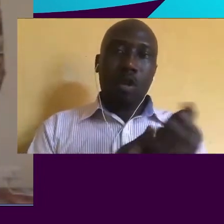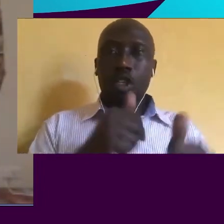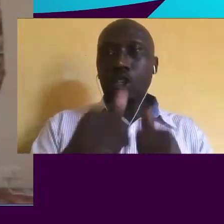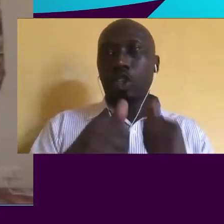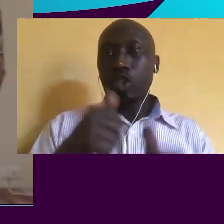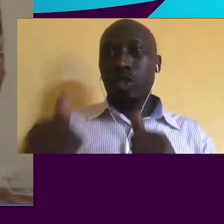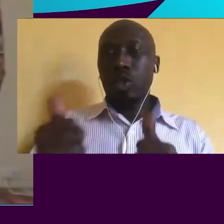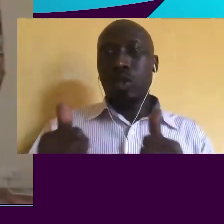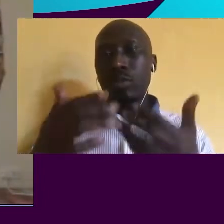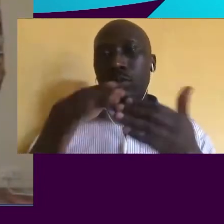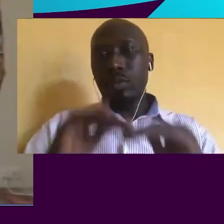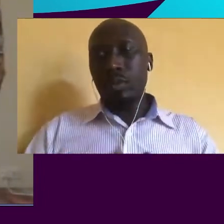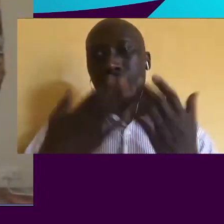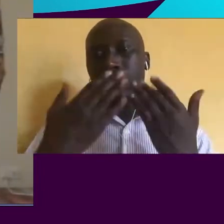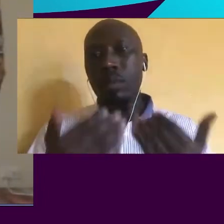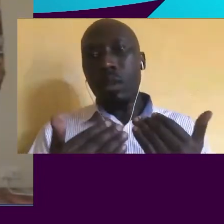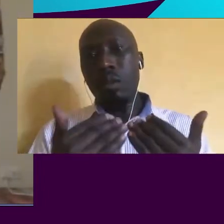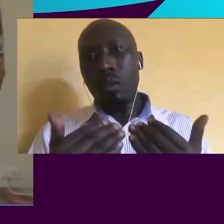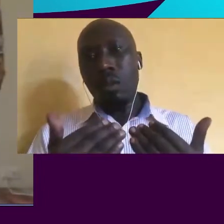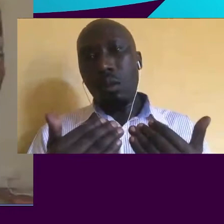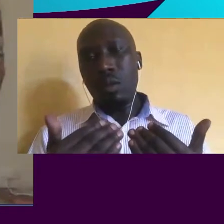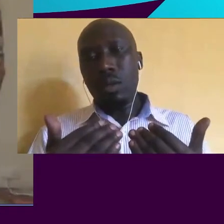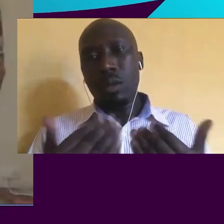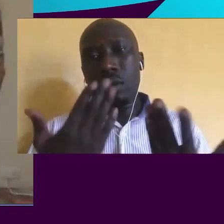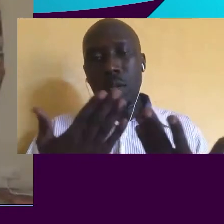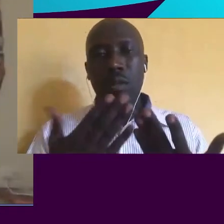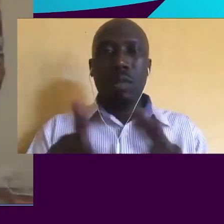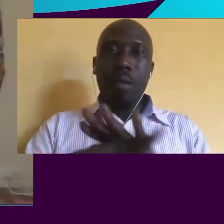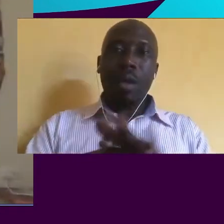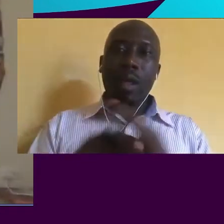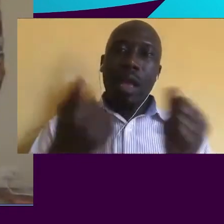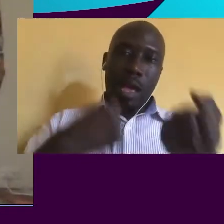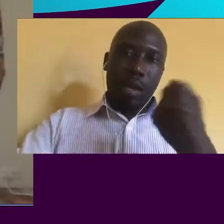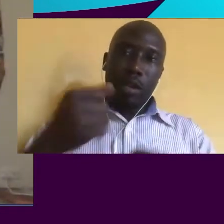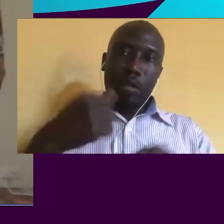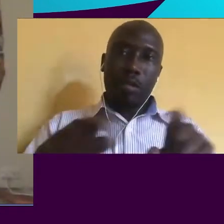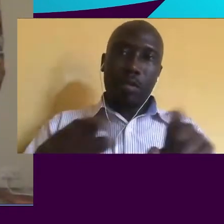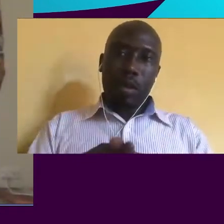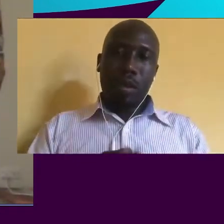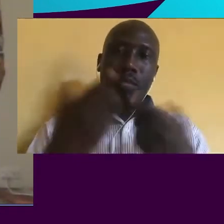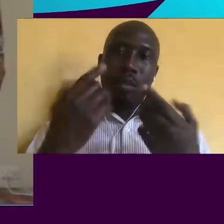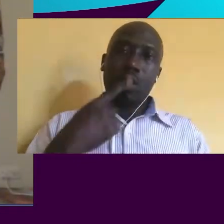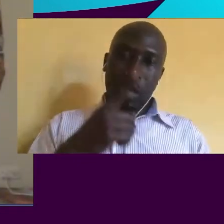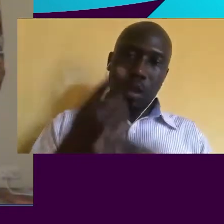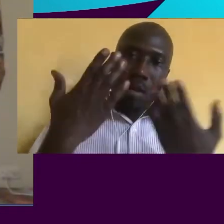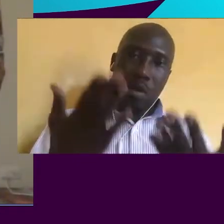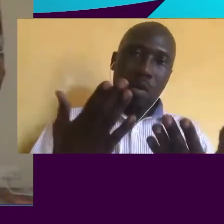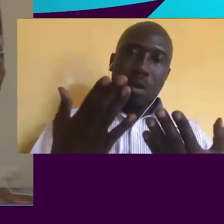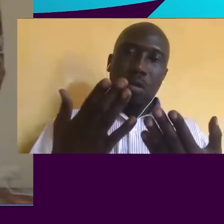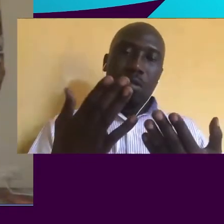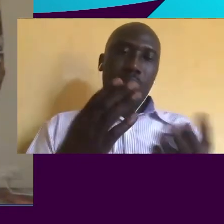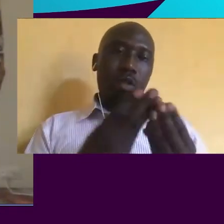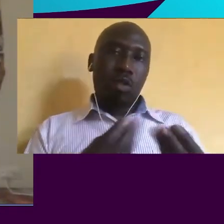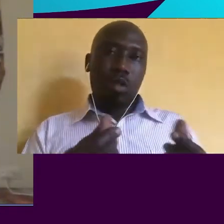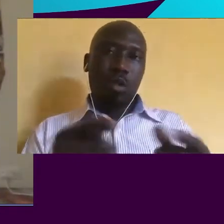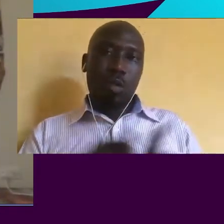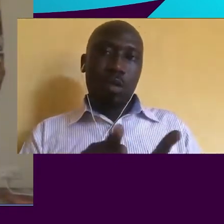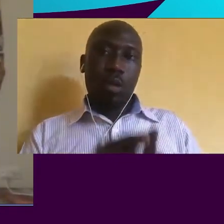So that will be the primary activity. As I said, that's going to largely address kind of the on the